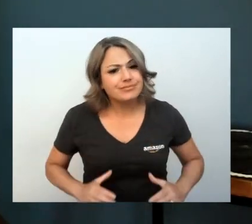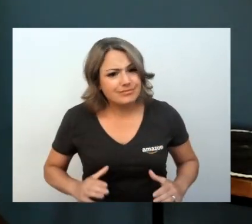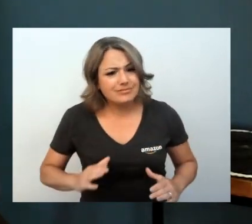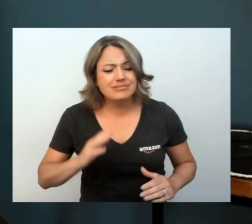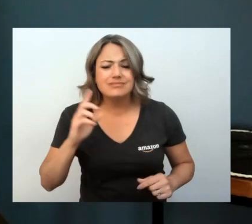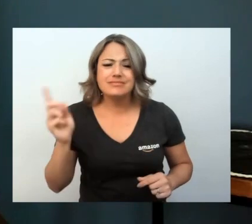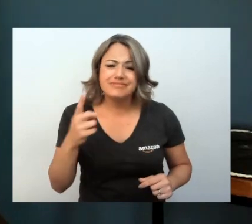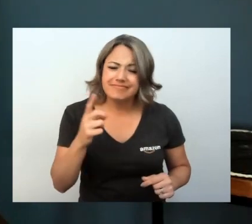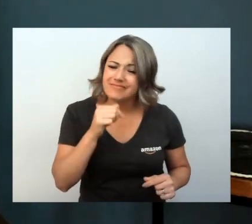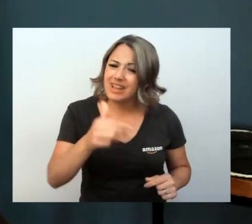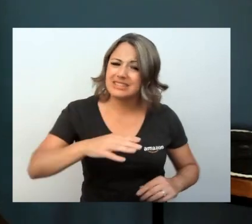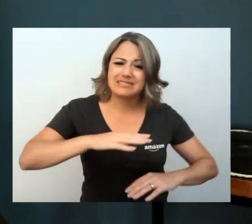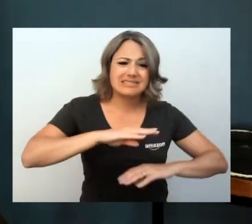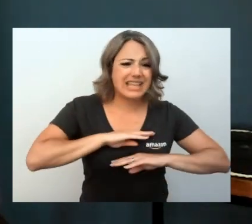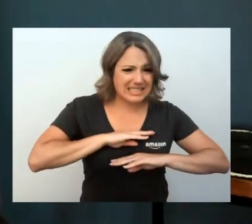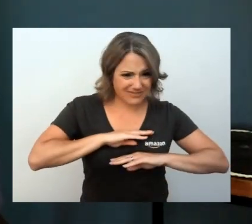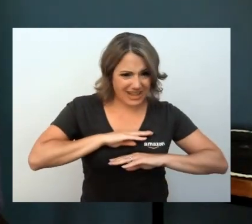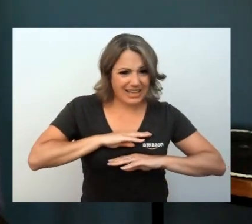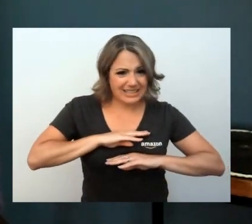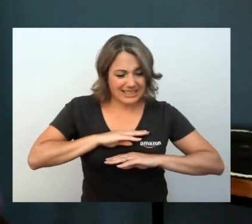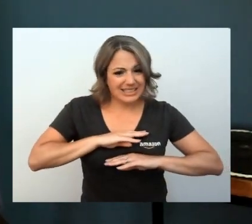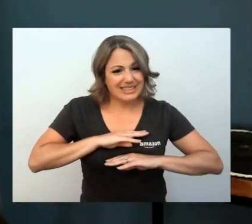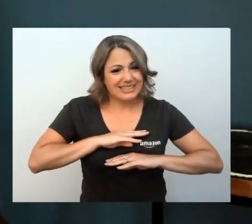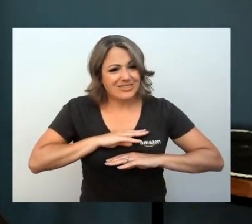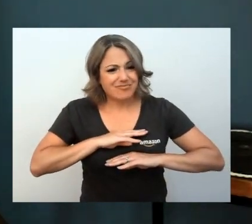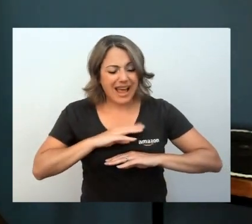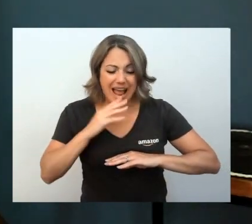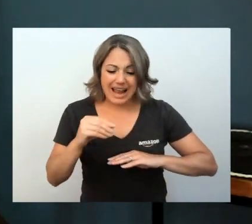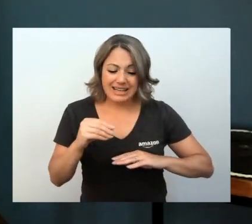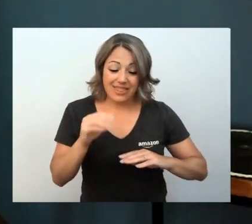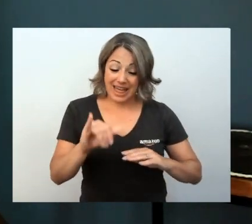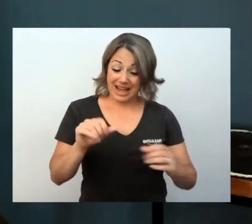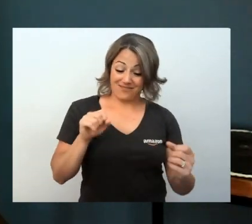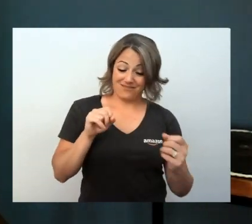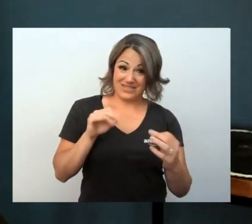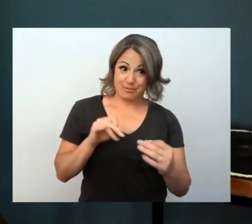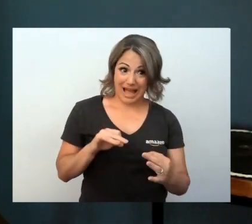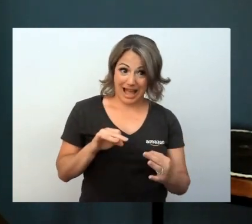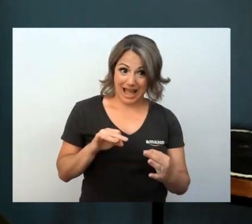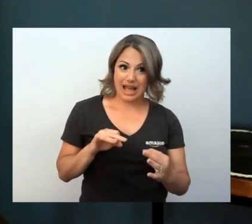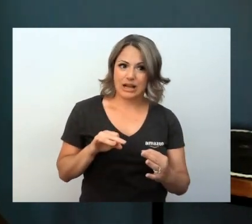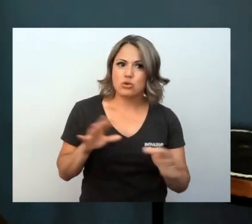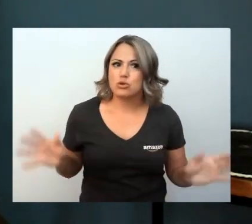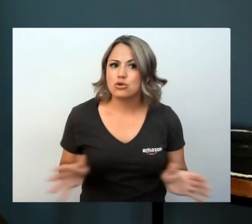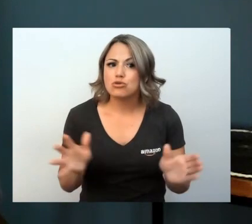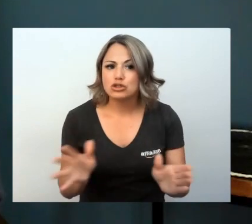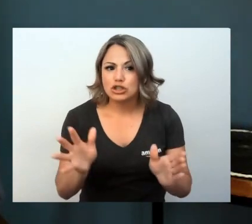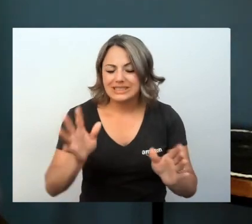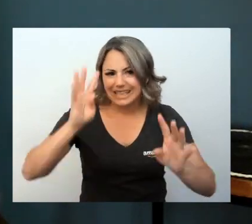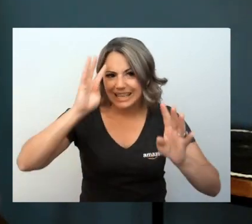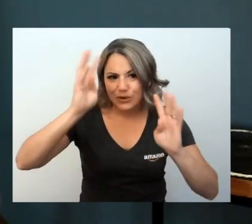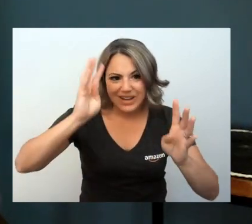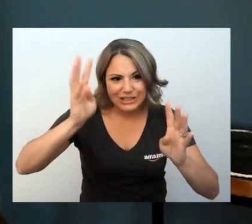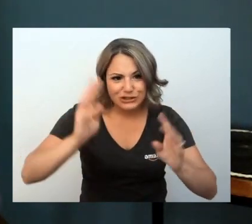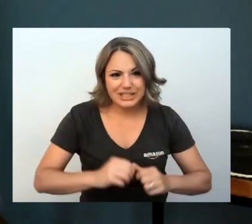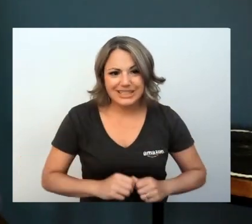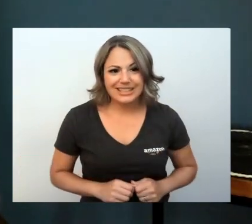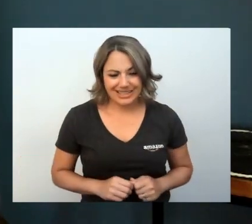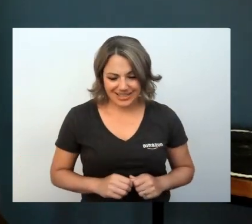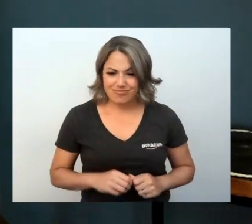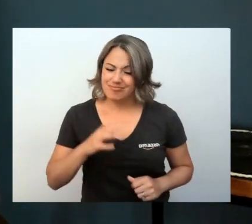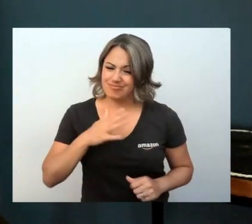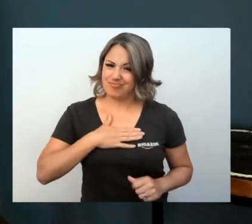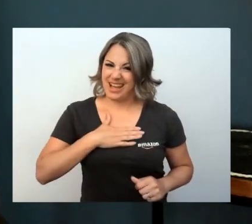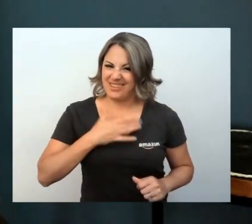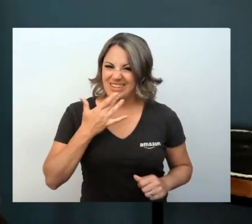constantly dissatisfied and finding new ways to give us feedback, and that feedback drives innovation. So it's something we're really focused on, and